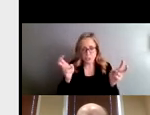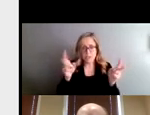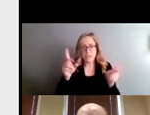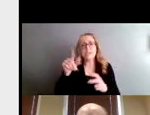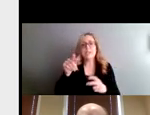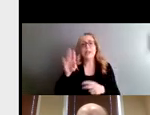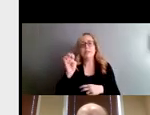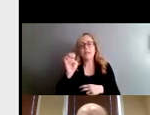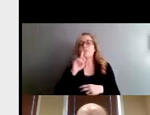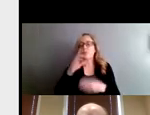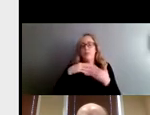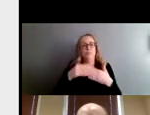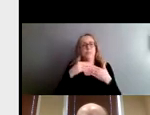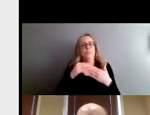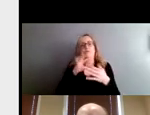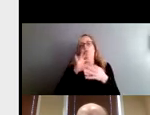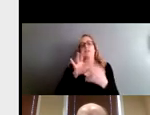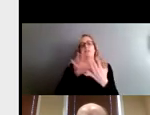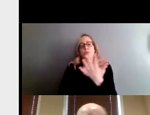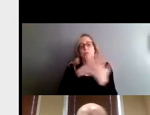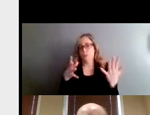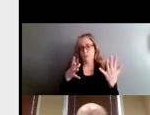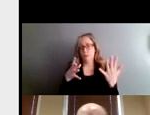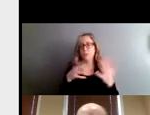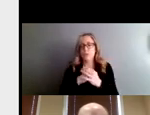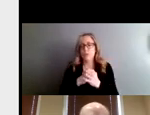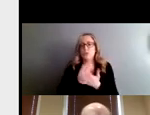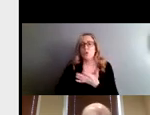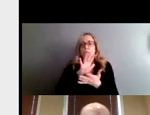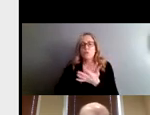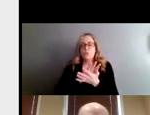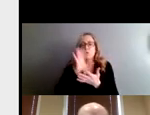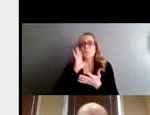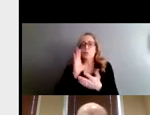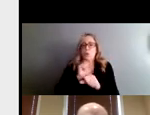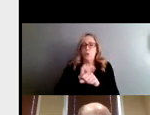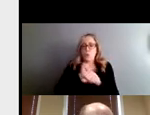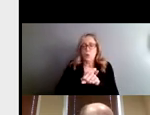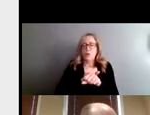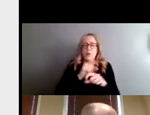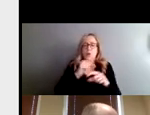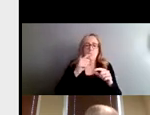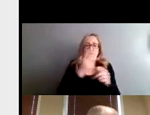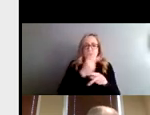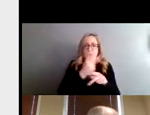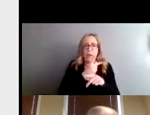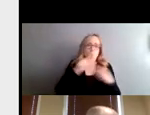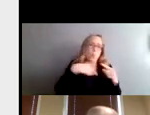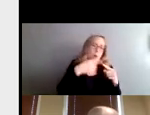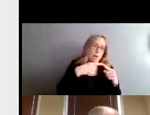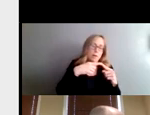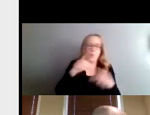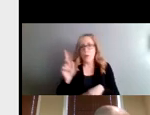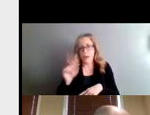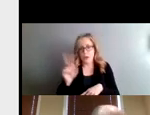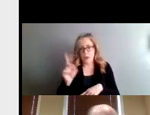around the scheduling and administration. So schools will be working through the when and where they will be administering. I